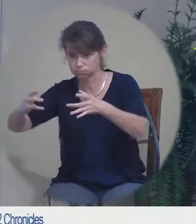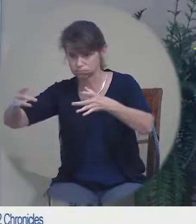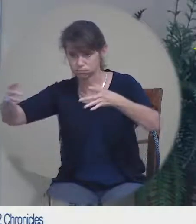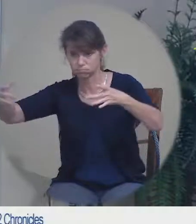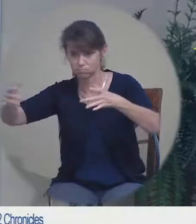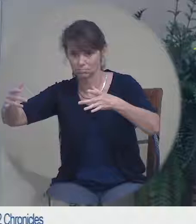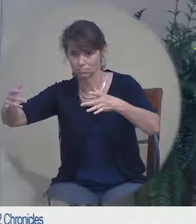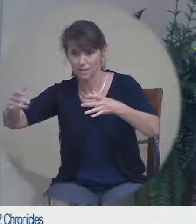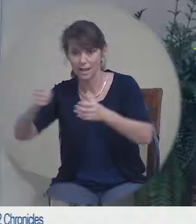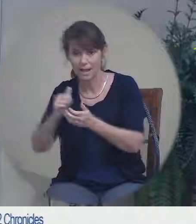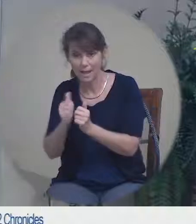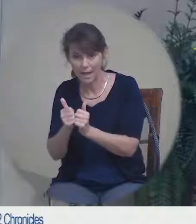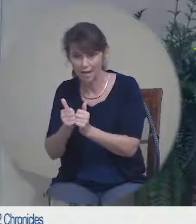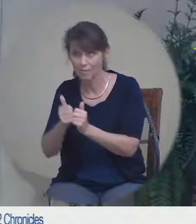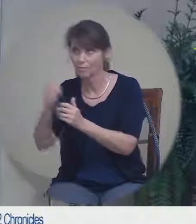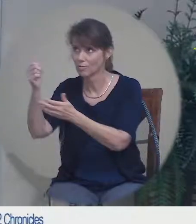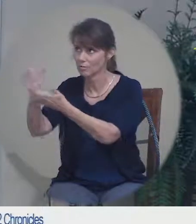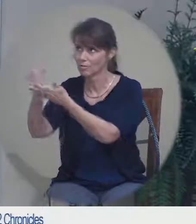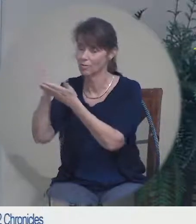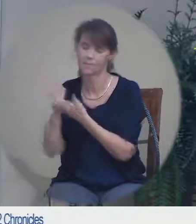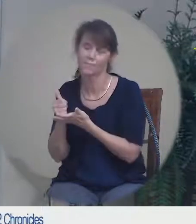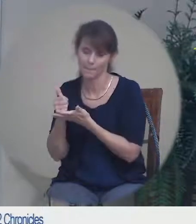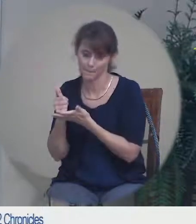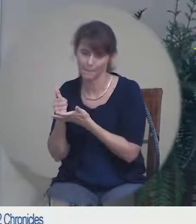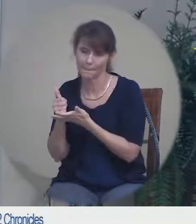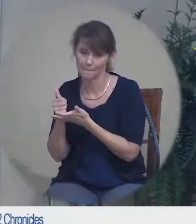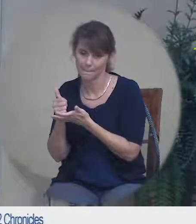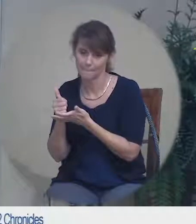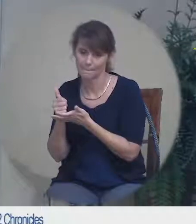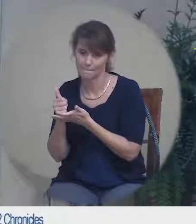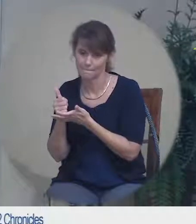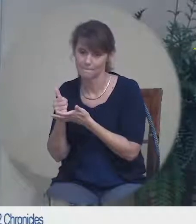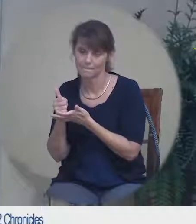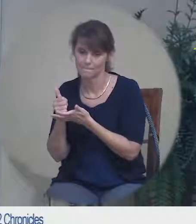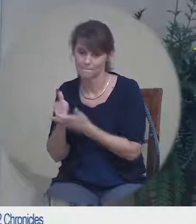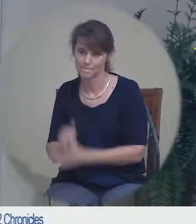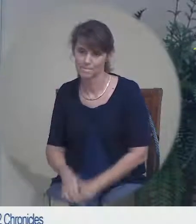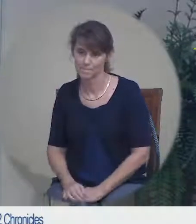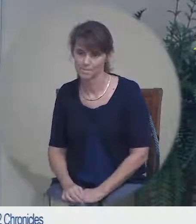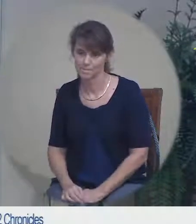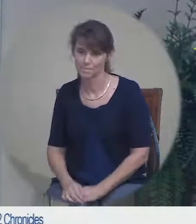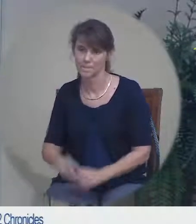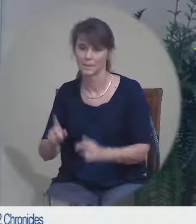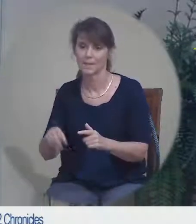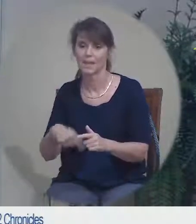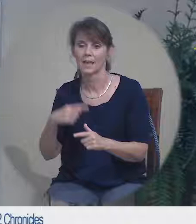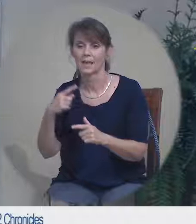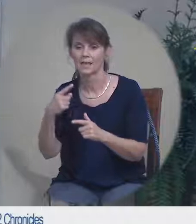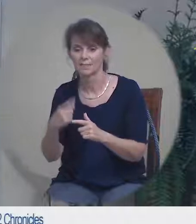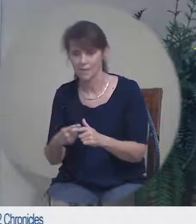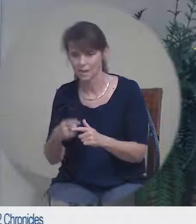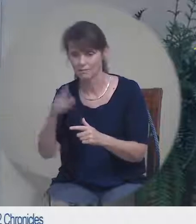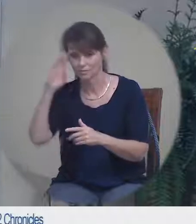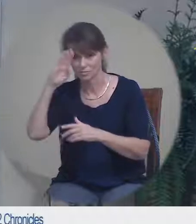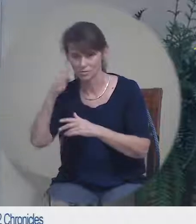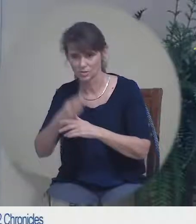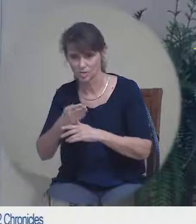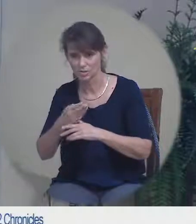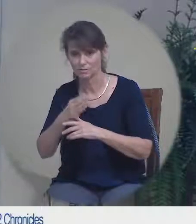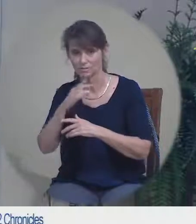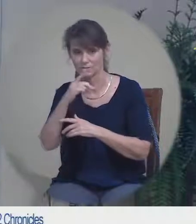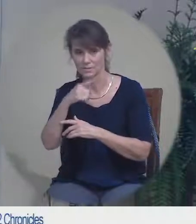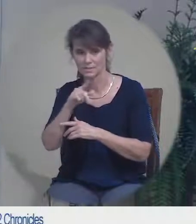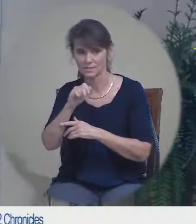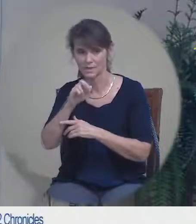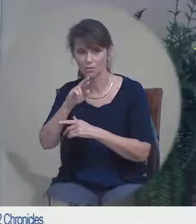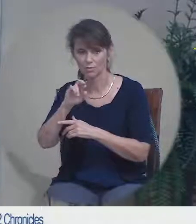the Lord. And then eventually the rule passed to his son, Zechariah. I want to do these quickly. I'm